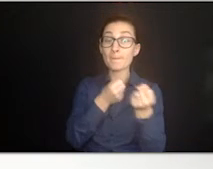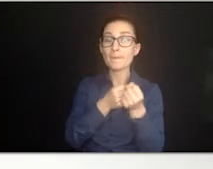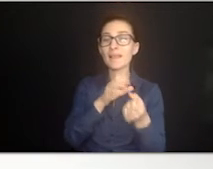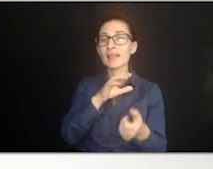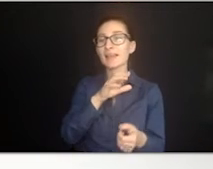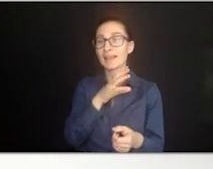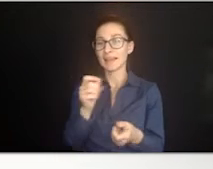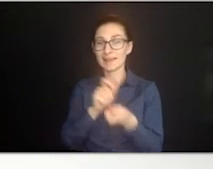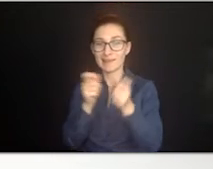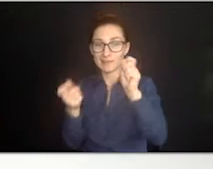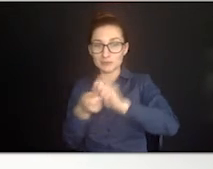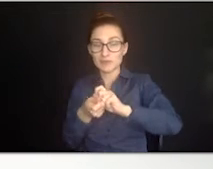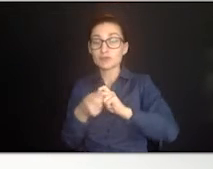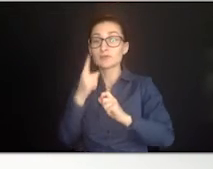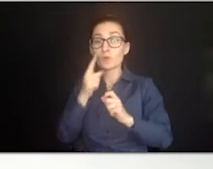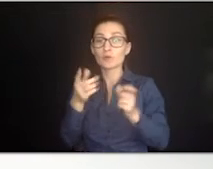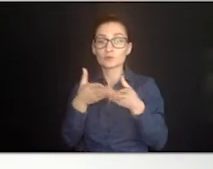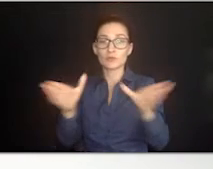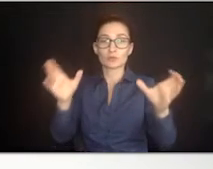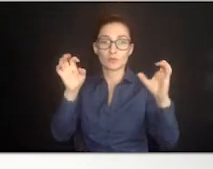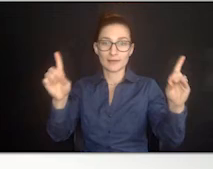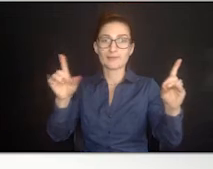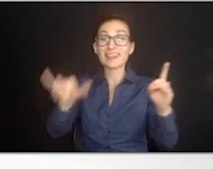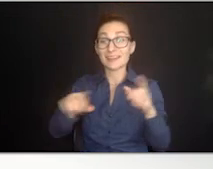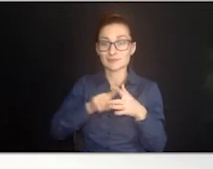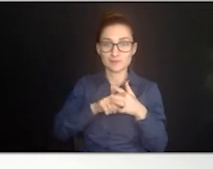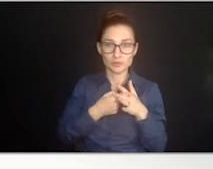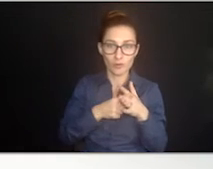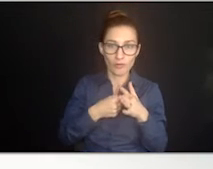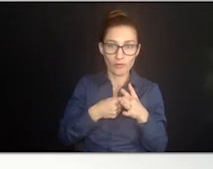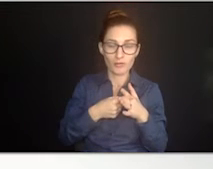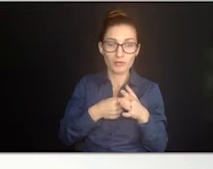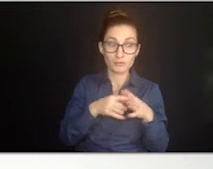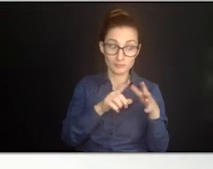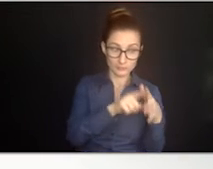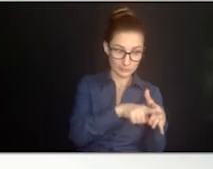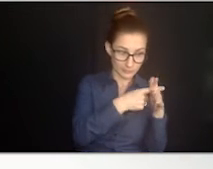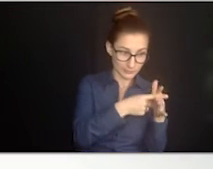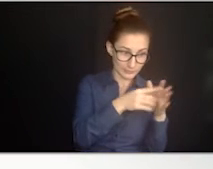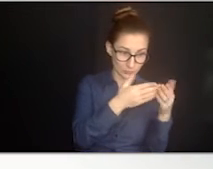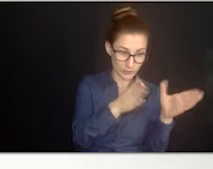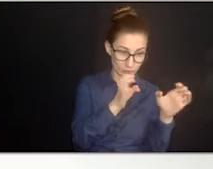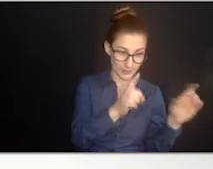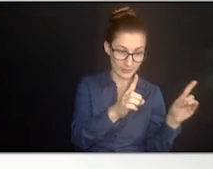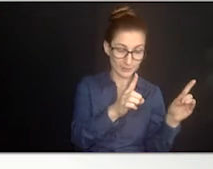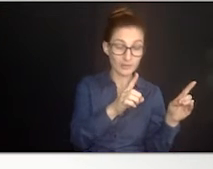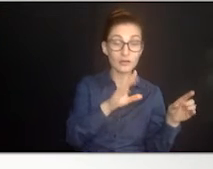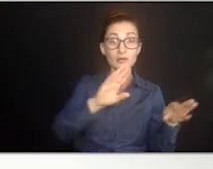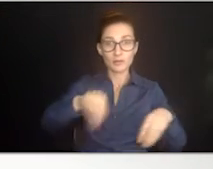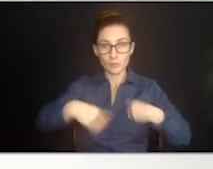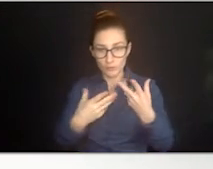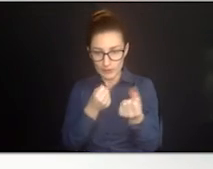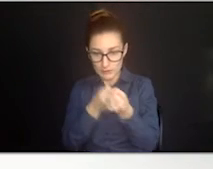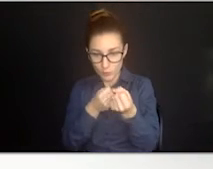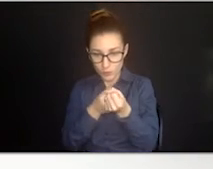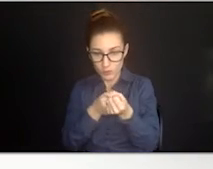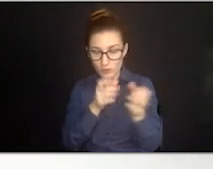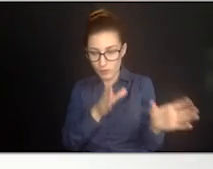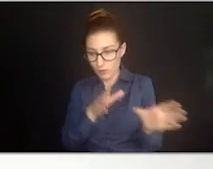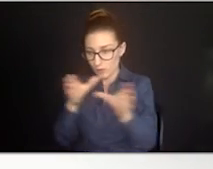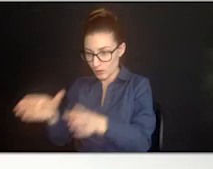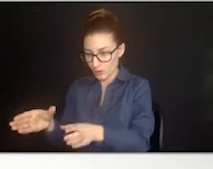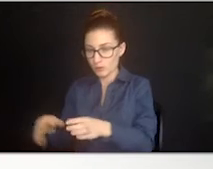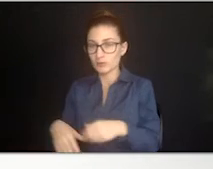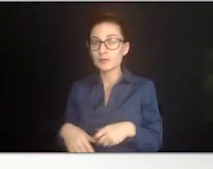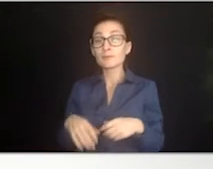ed. Remember, that's the place to start. General education first, and then let's see what other supports. And it's based also on